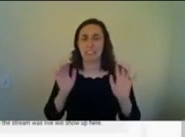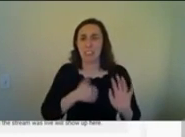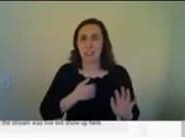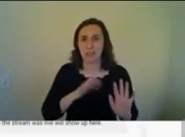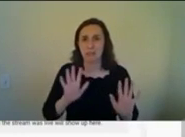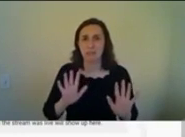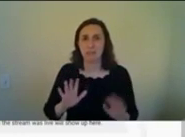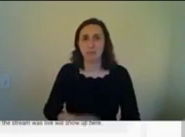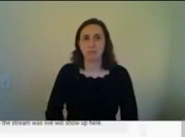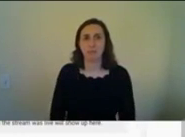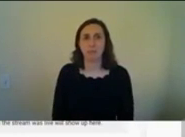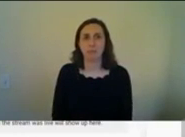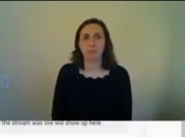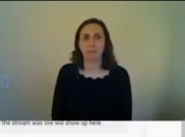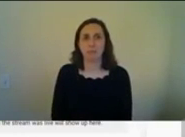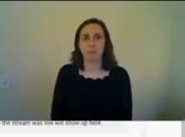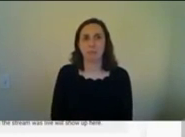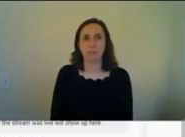the division up top.